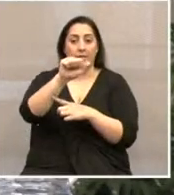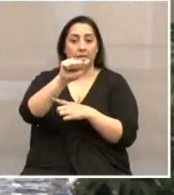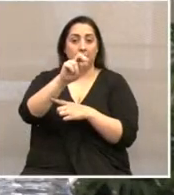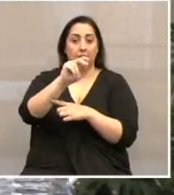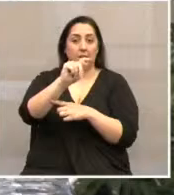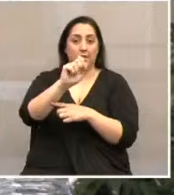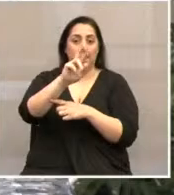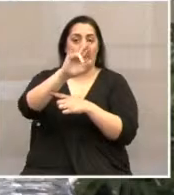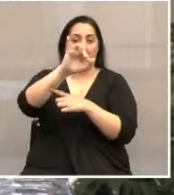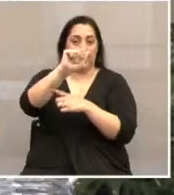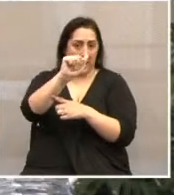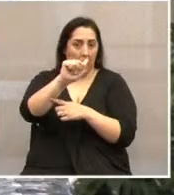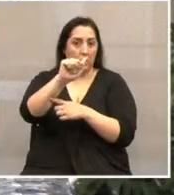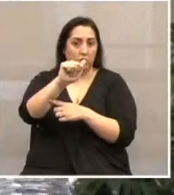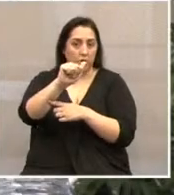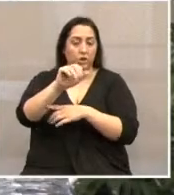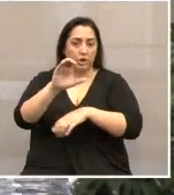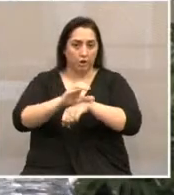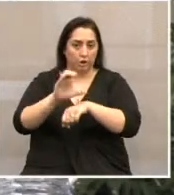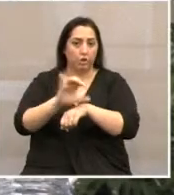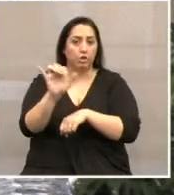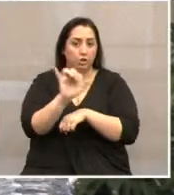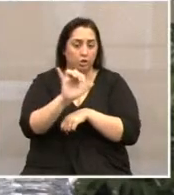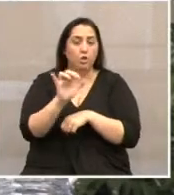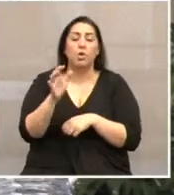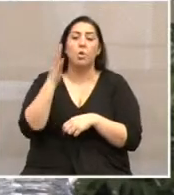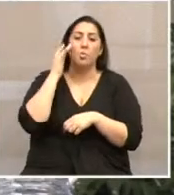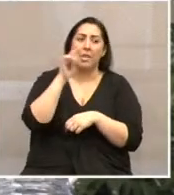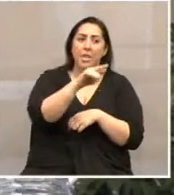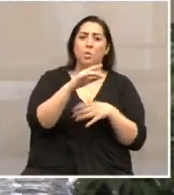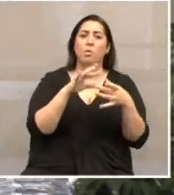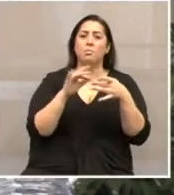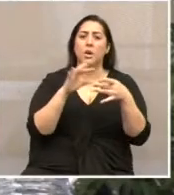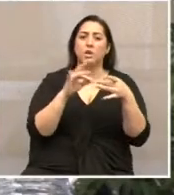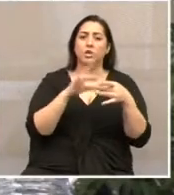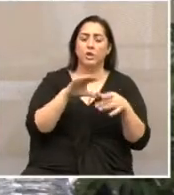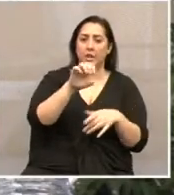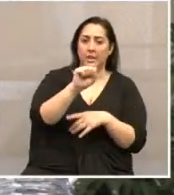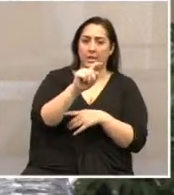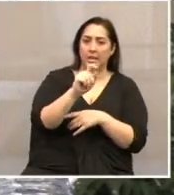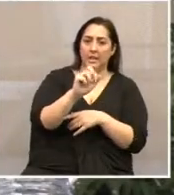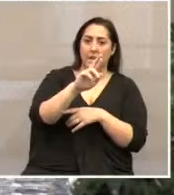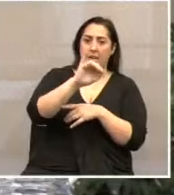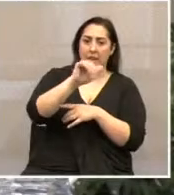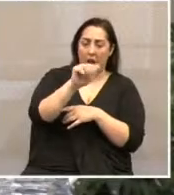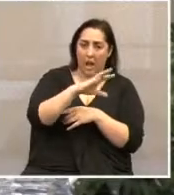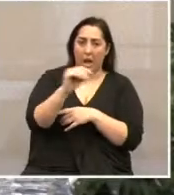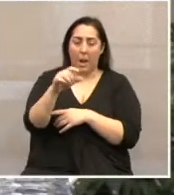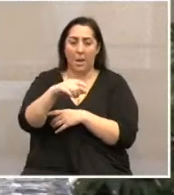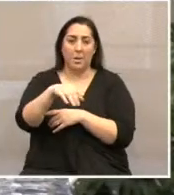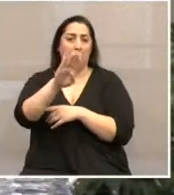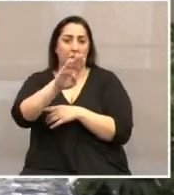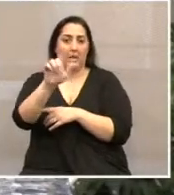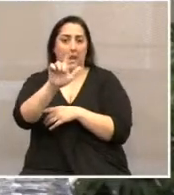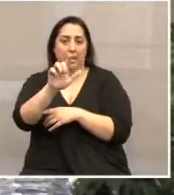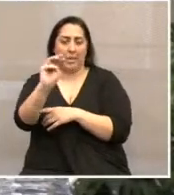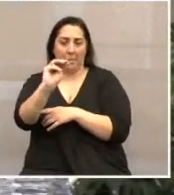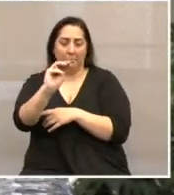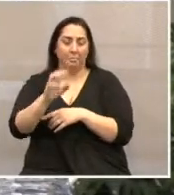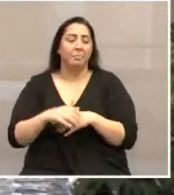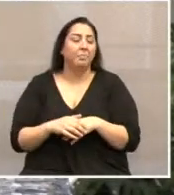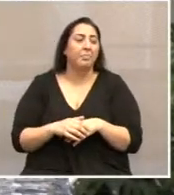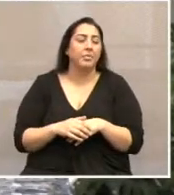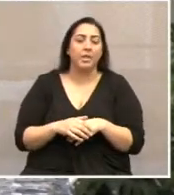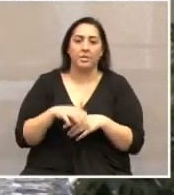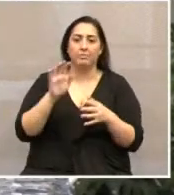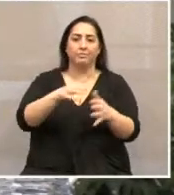church, because they were talking about Black Lives Matter in Santeria. So this is something that needs to stop. Then you